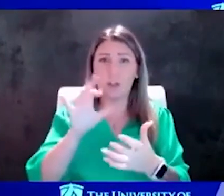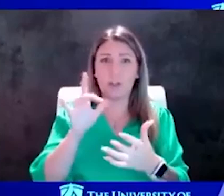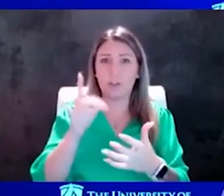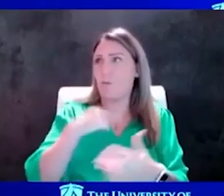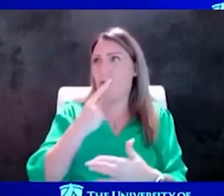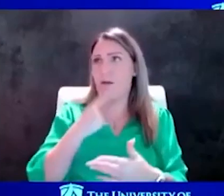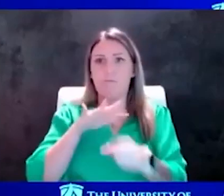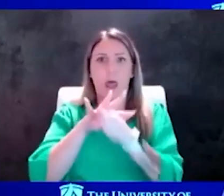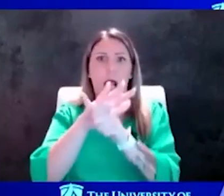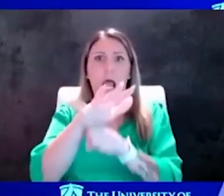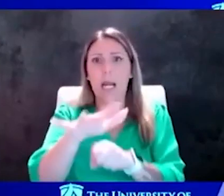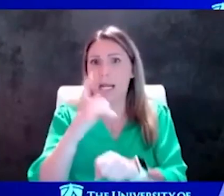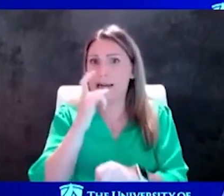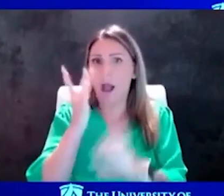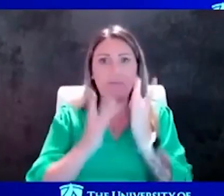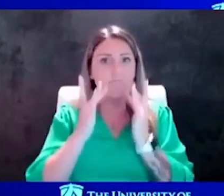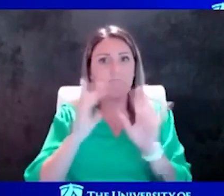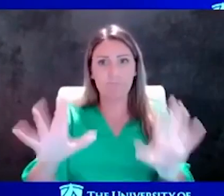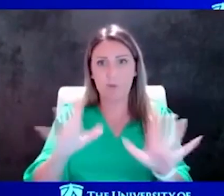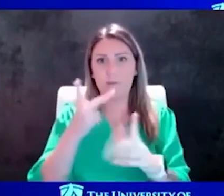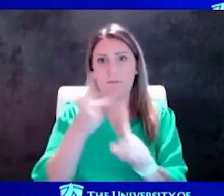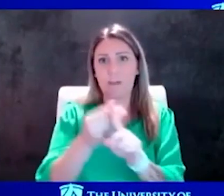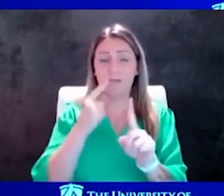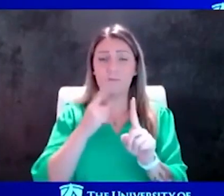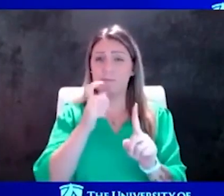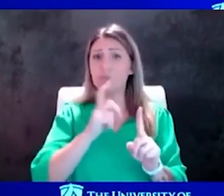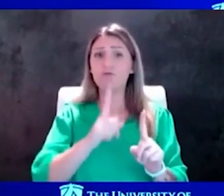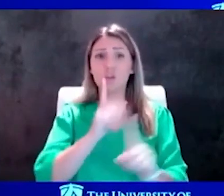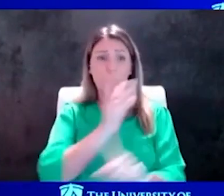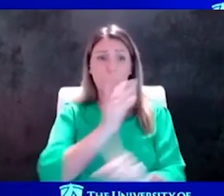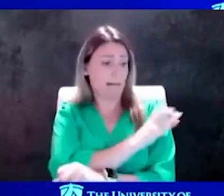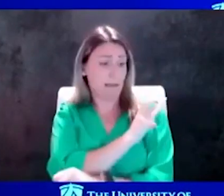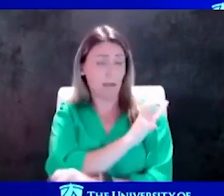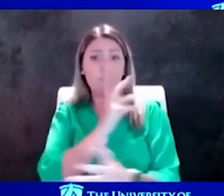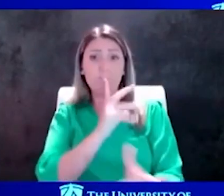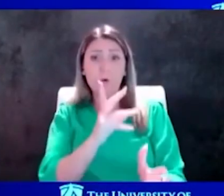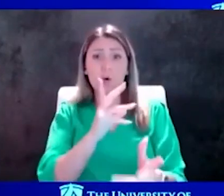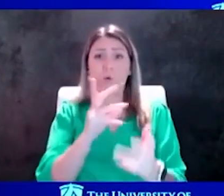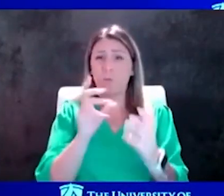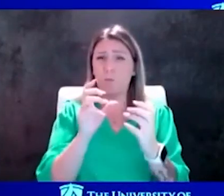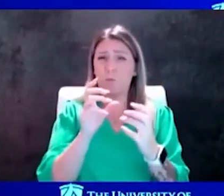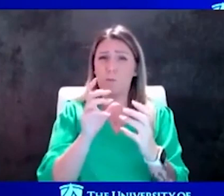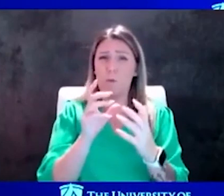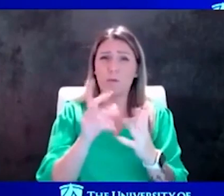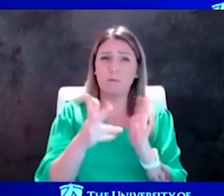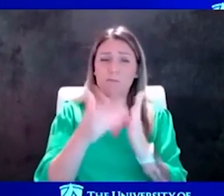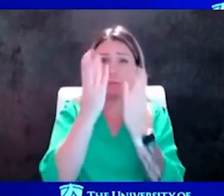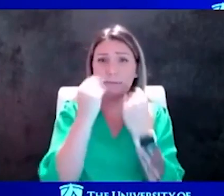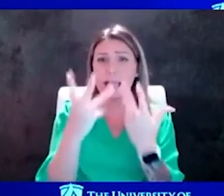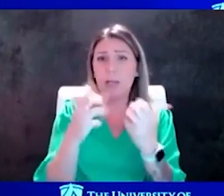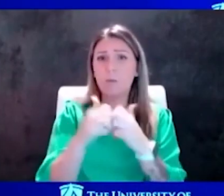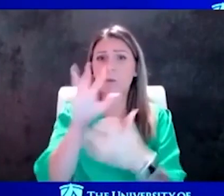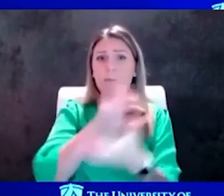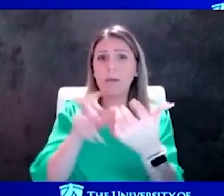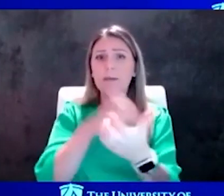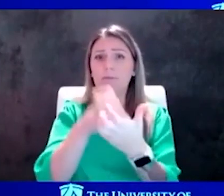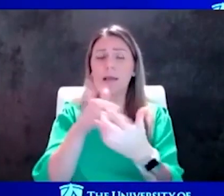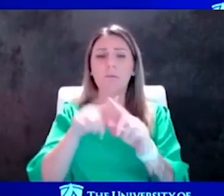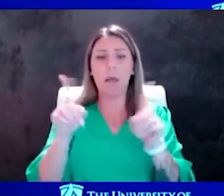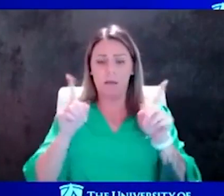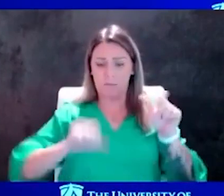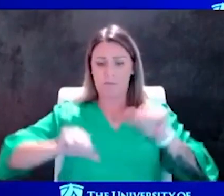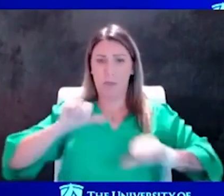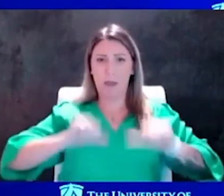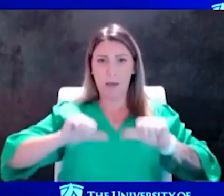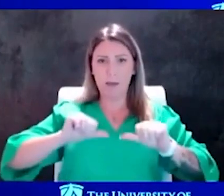what is the clinical ramifications of the mixing and matching. Certainly in some of the basic science research, especially with AstraZeneca